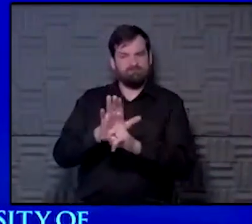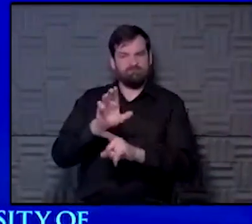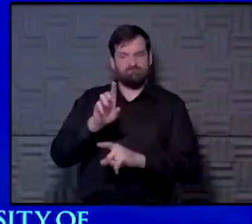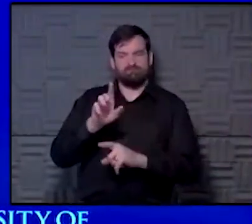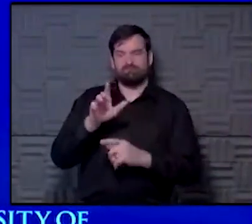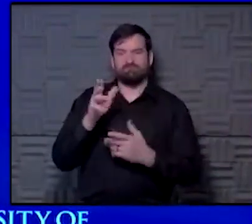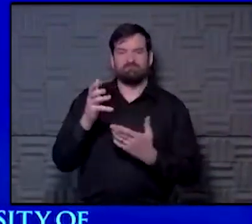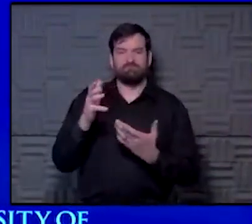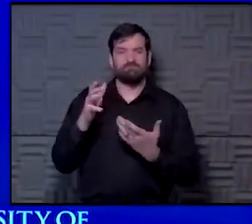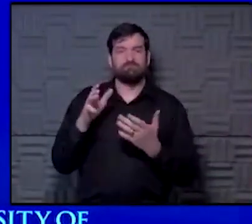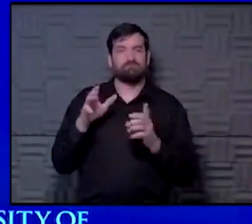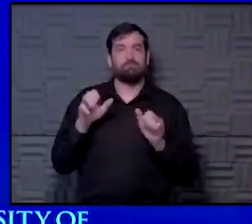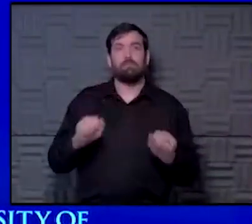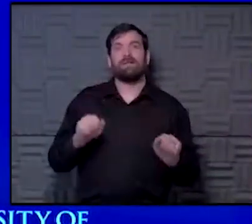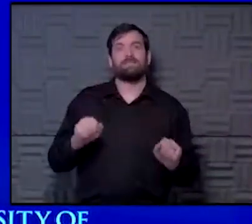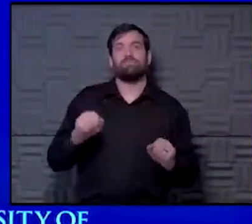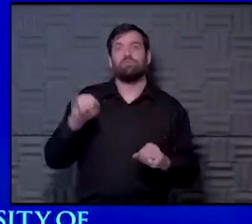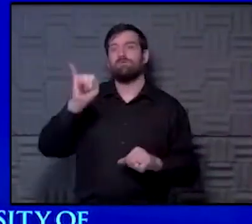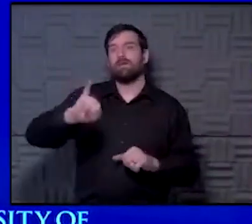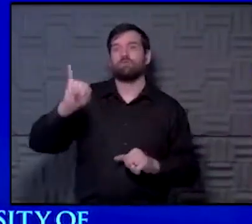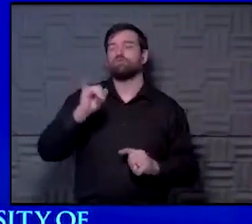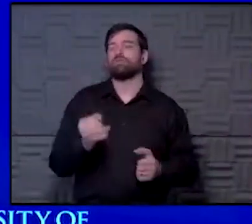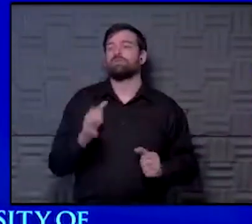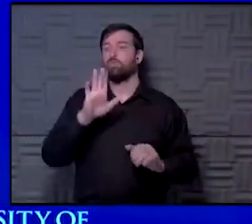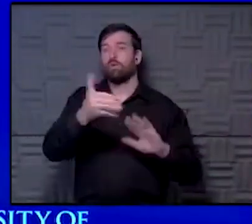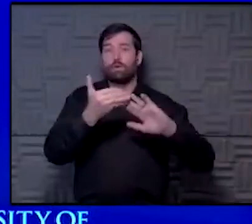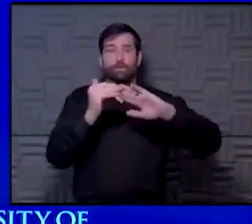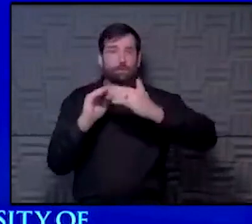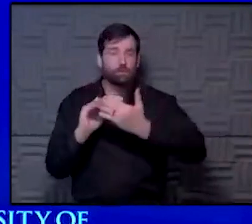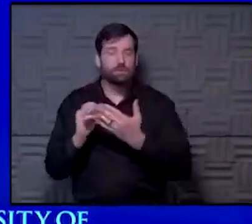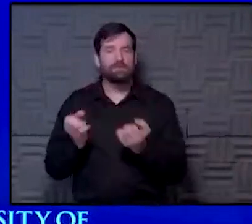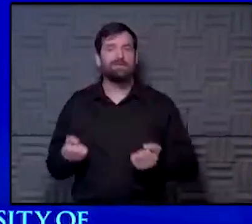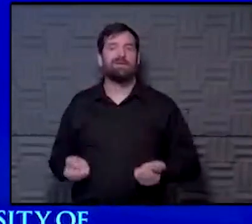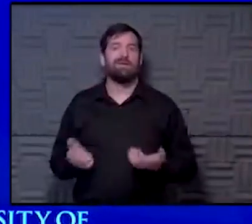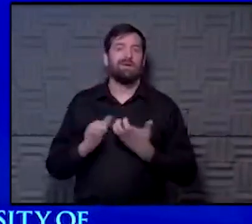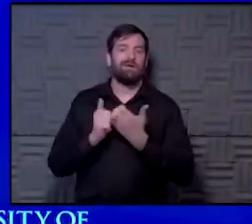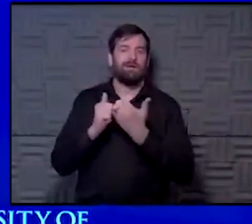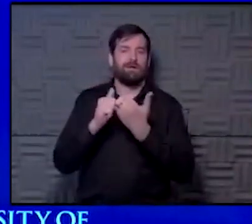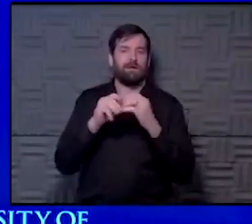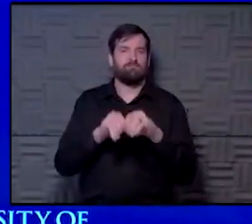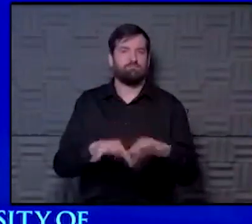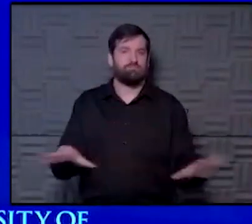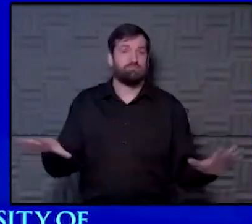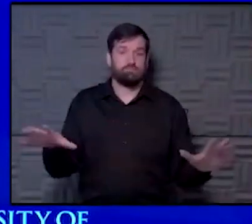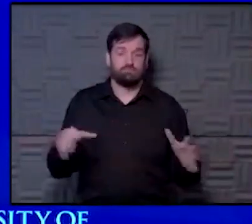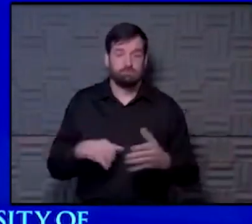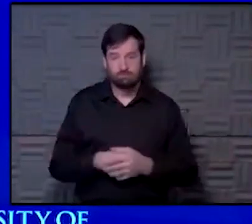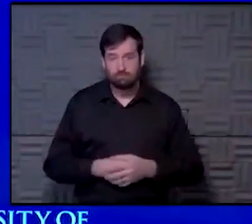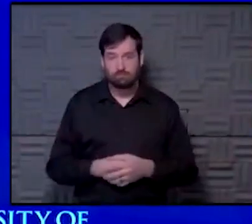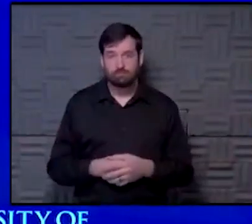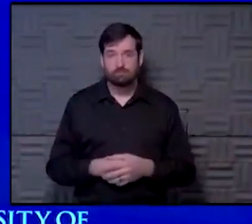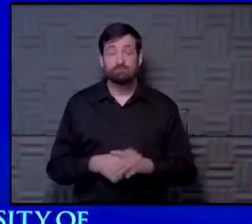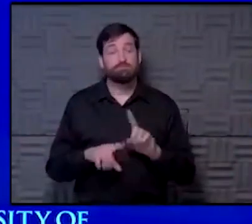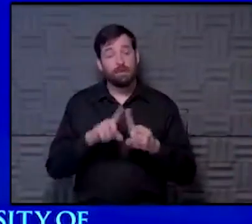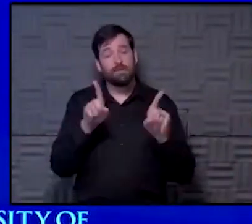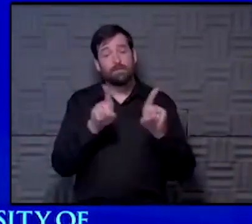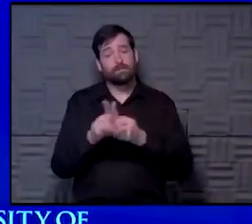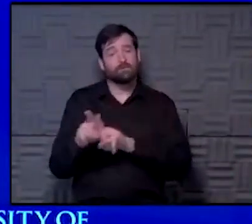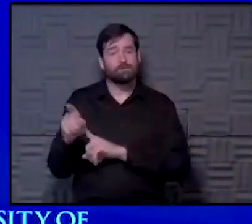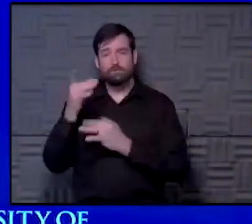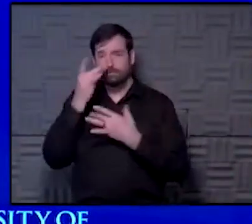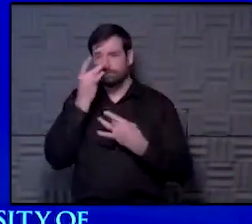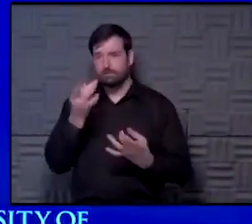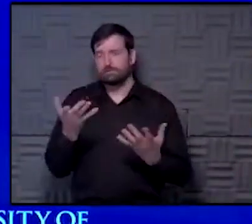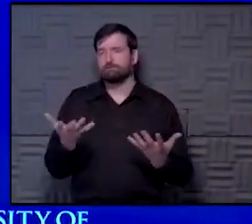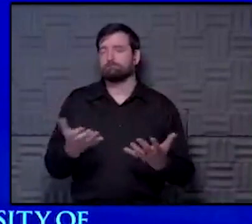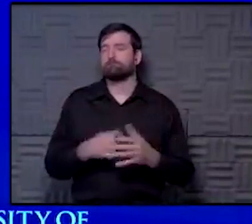of potential infection in your community, how this disease has spread from the beginning. But there were also some other interesting things